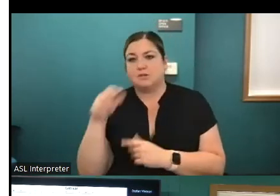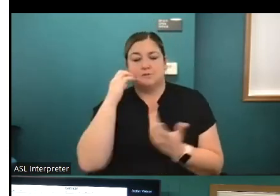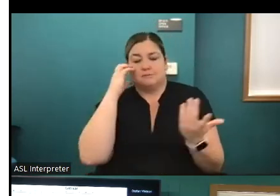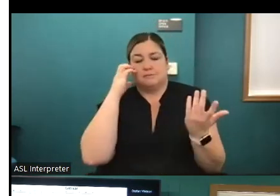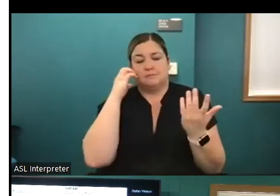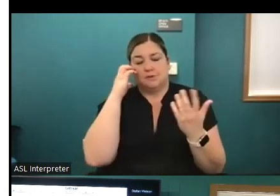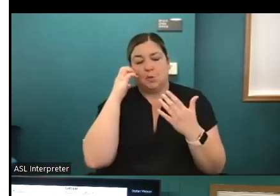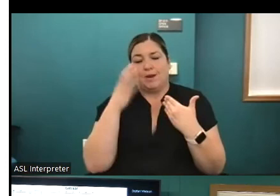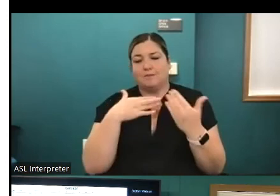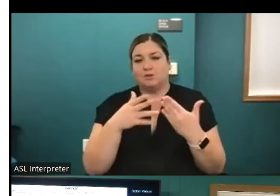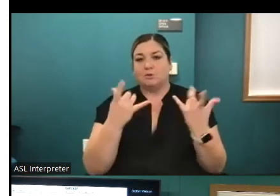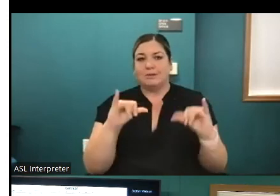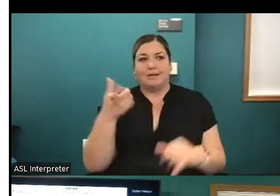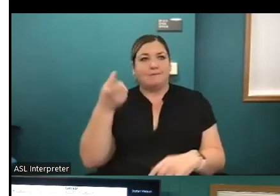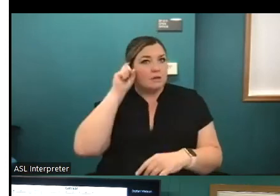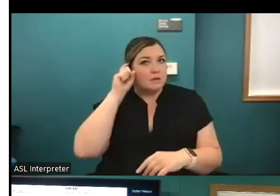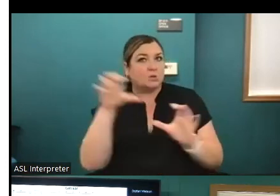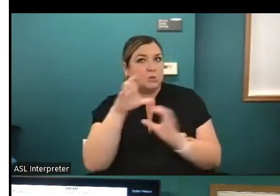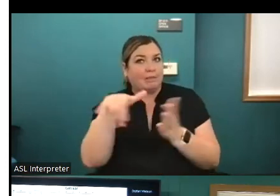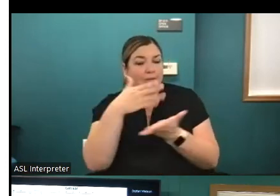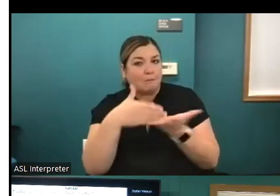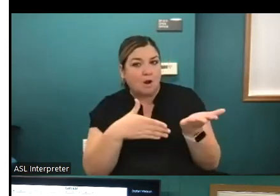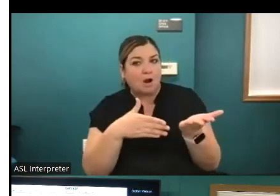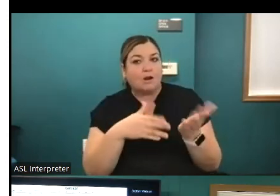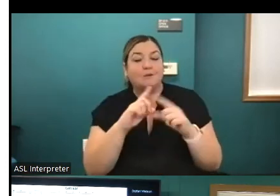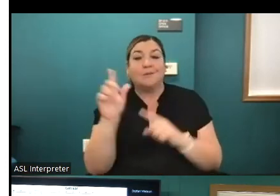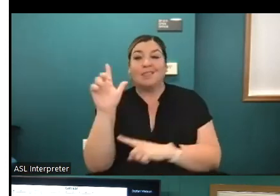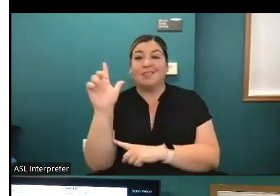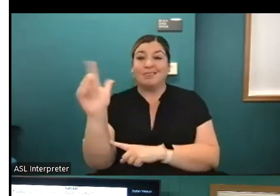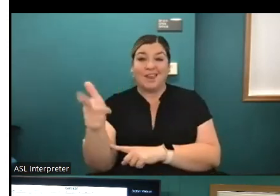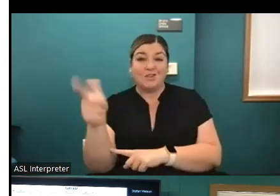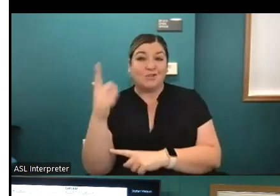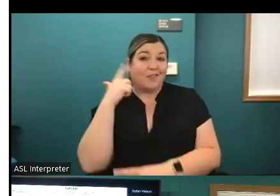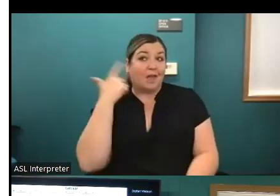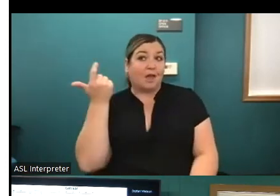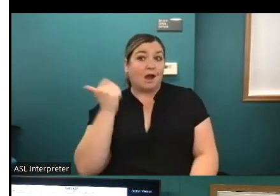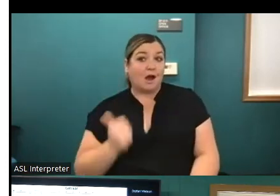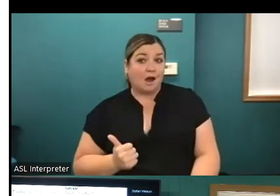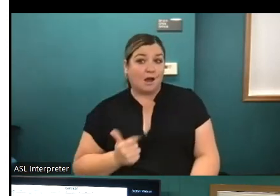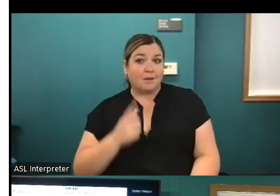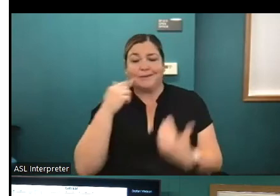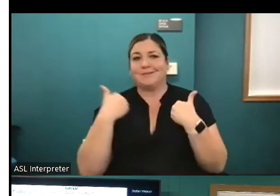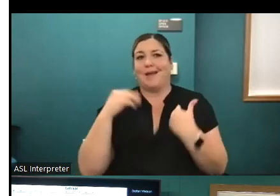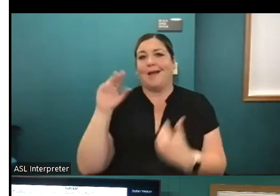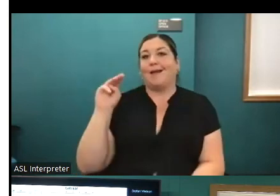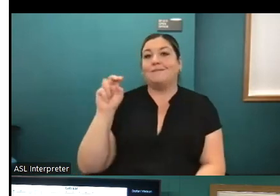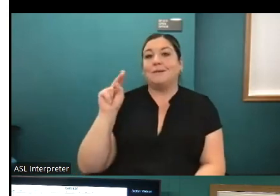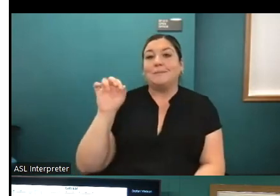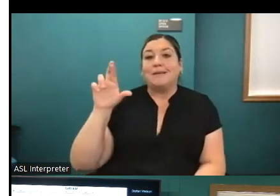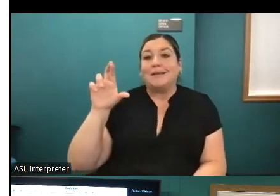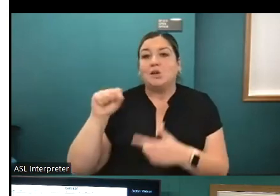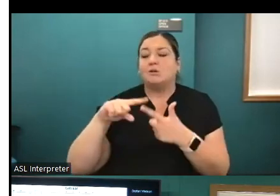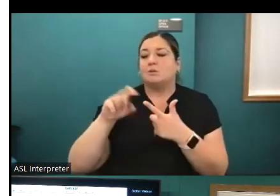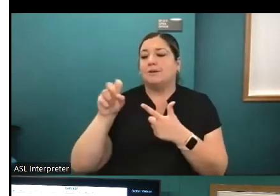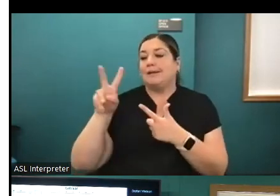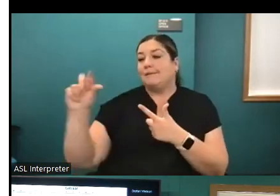on the low. yeah, because you still have your hearing aid that's doing that part. Now, if later on that hearing goes because you have Meniere's disease or you have EVA or you have